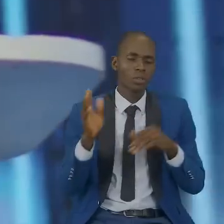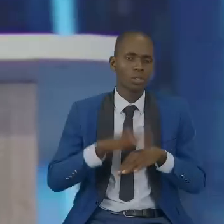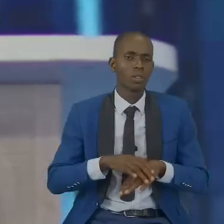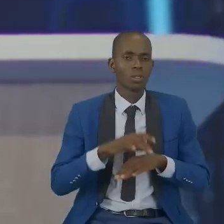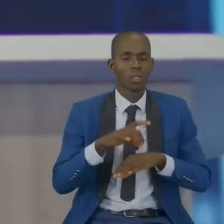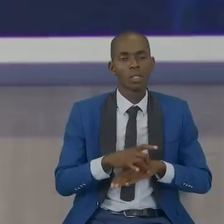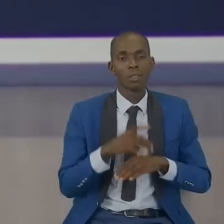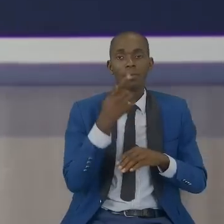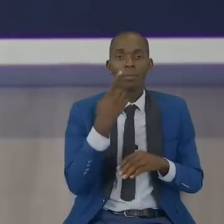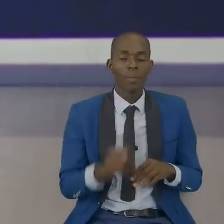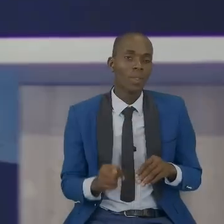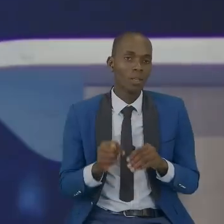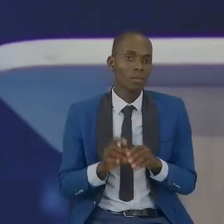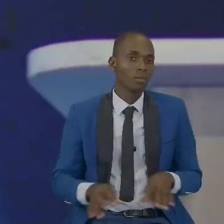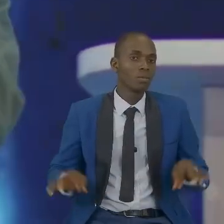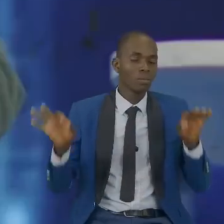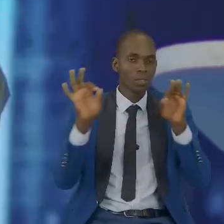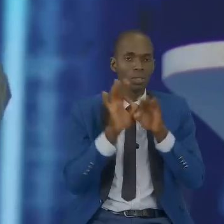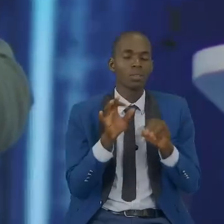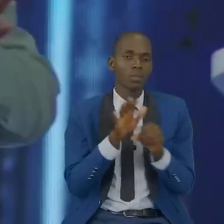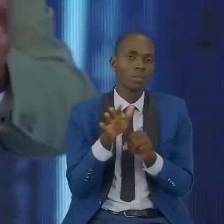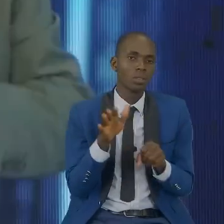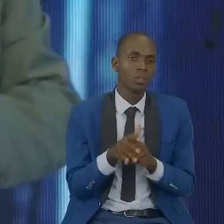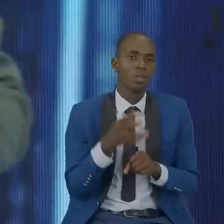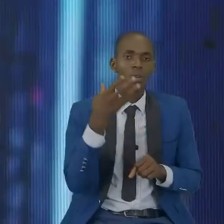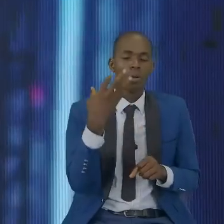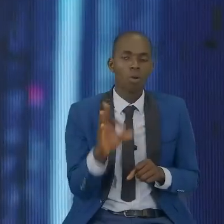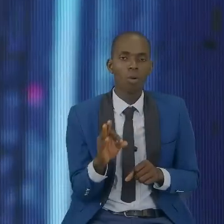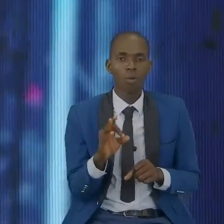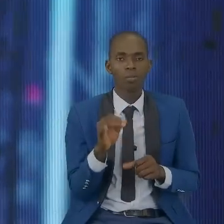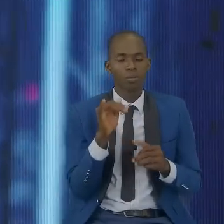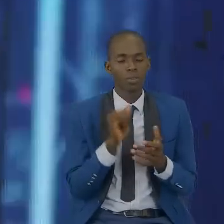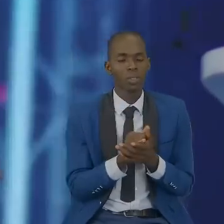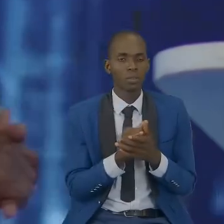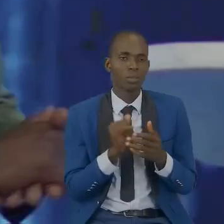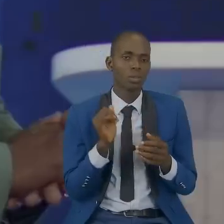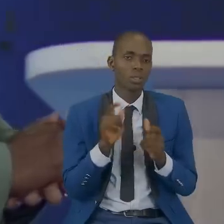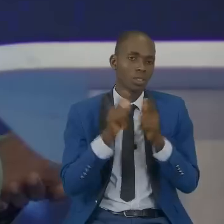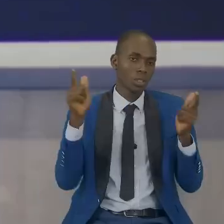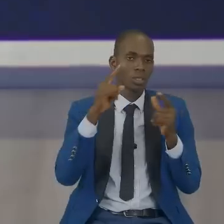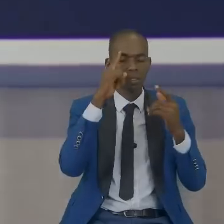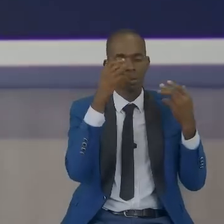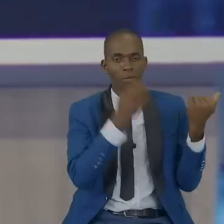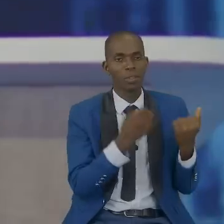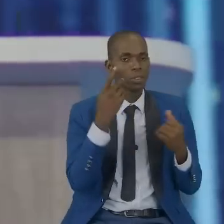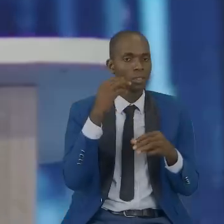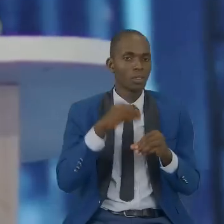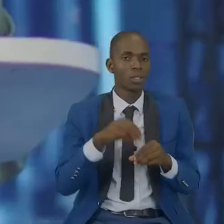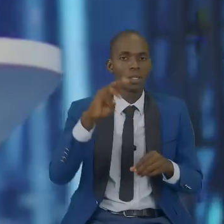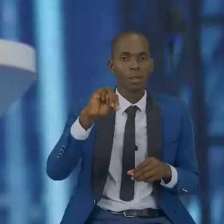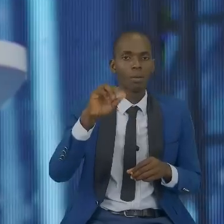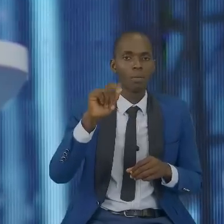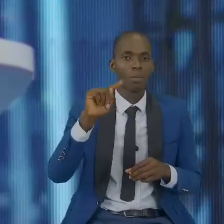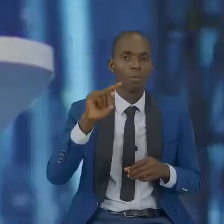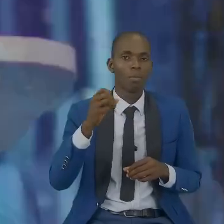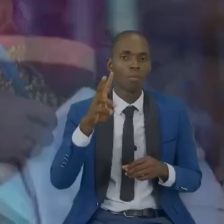fundamental sufficiency of surpassing faith. We're looking at Matthew chapter